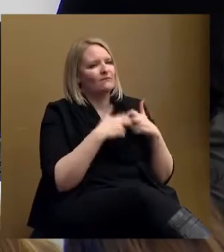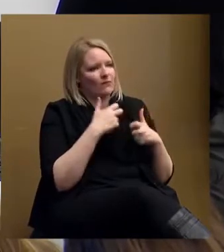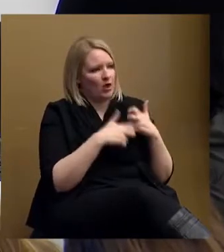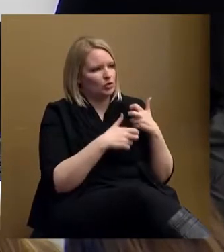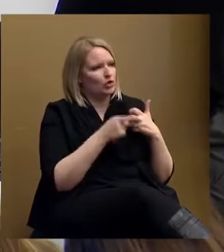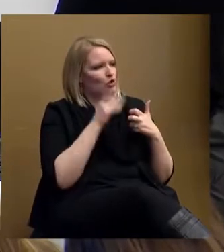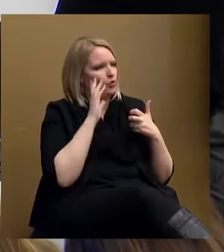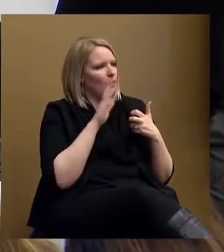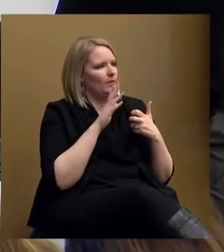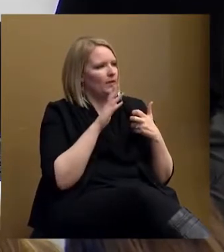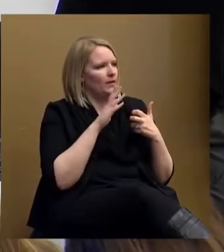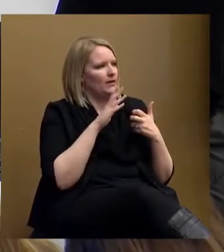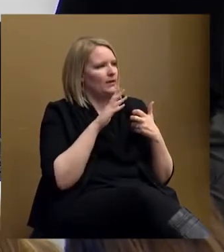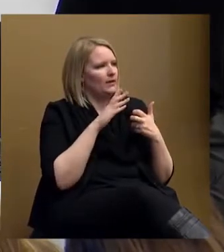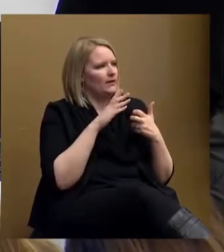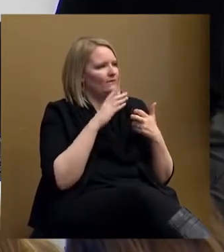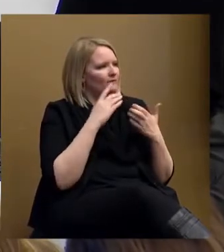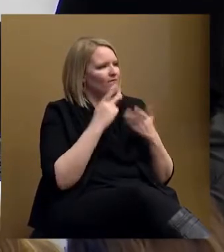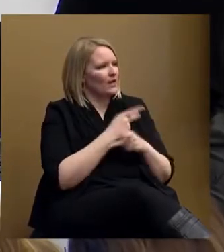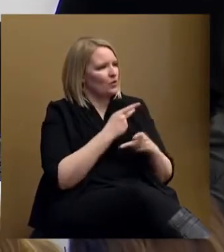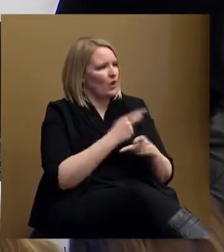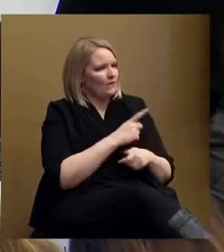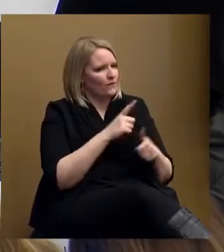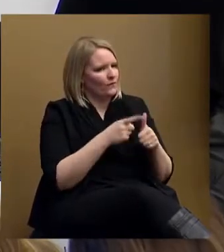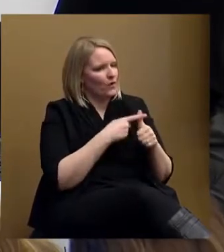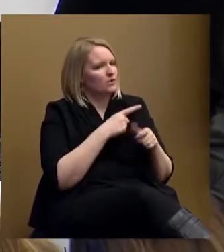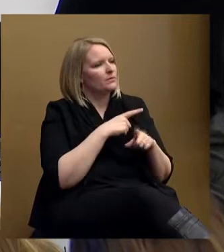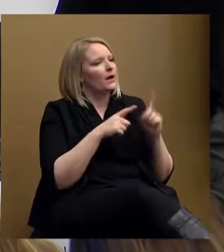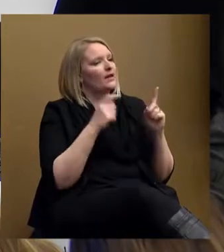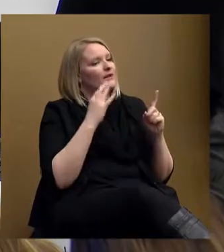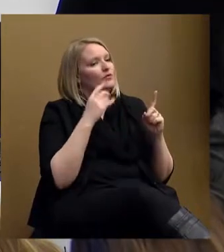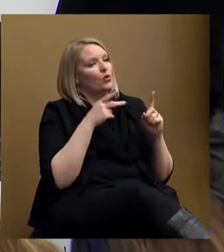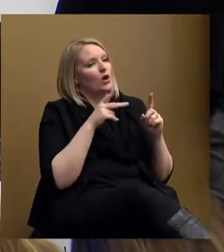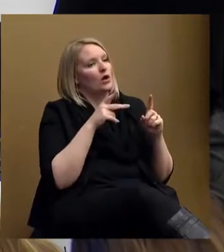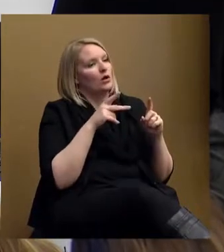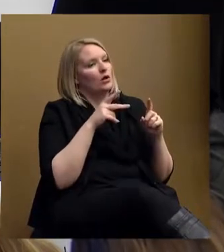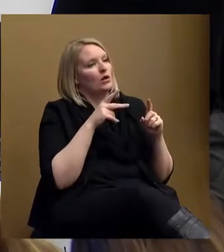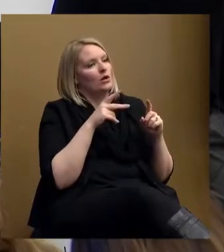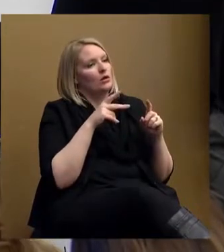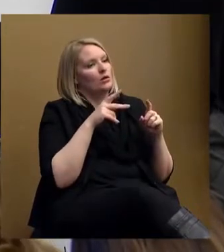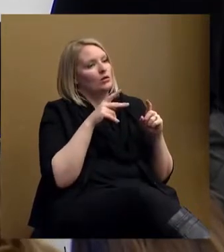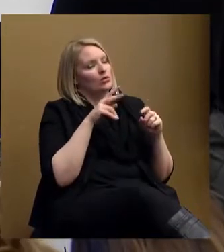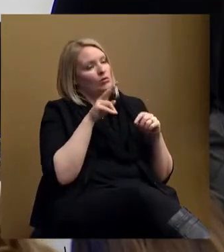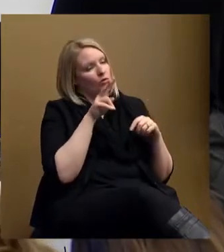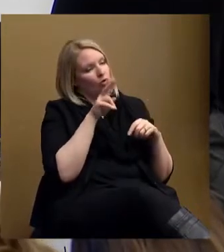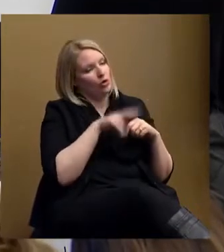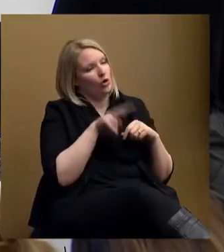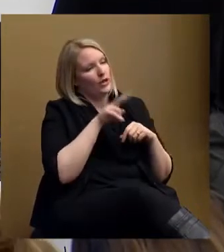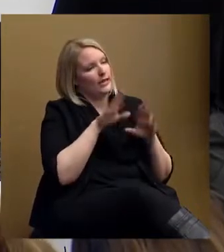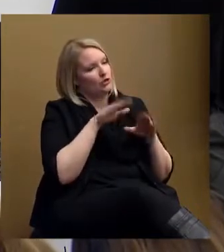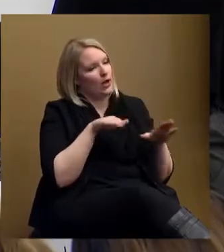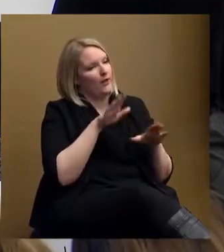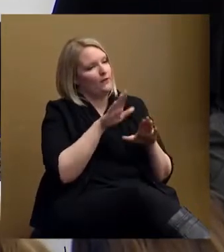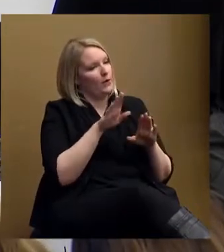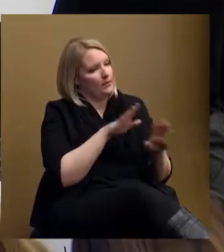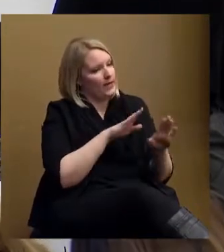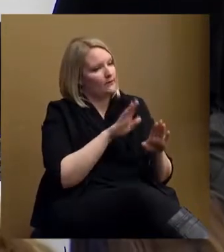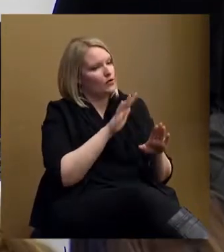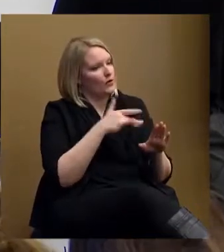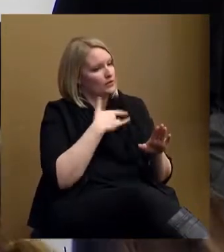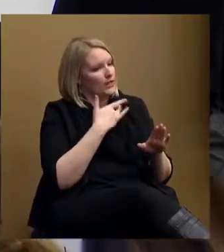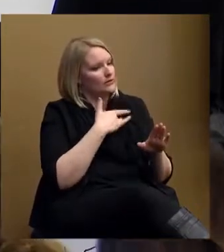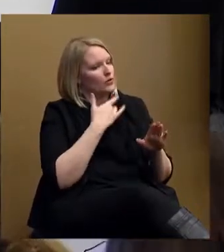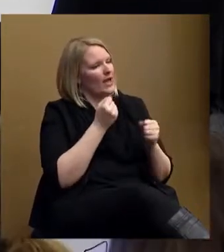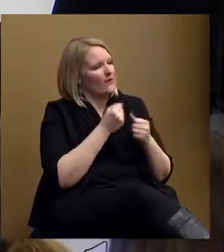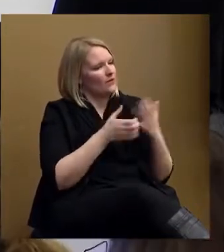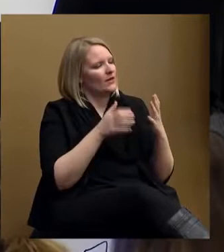to address first, but also when you're just looking across a child, behavior, sensory, everything,